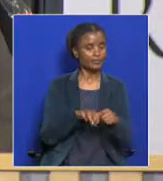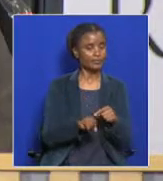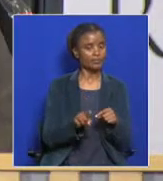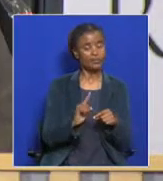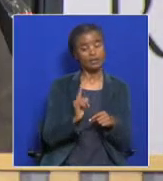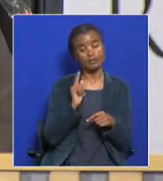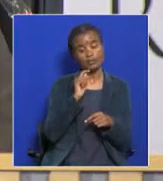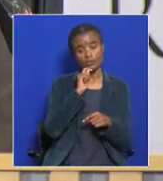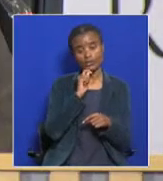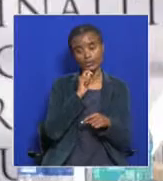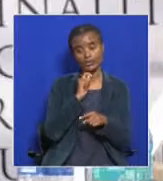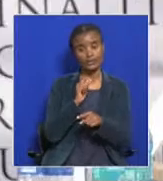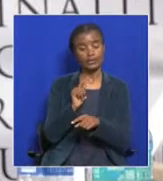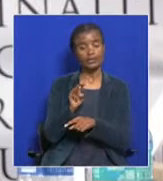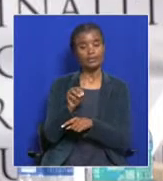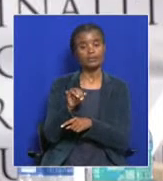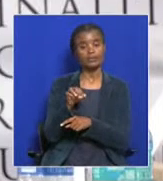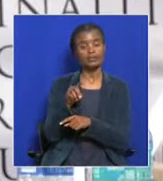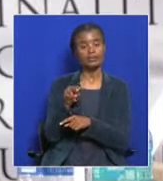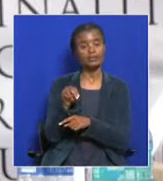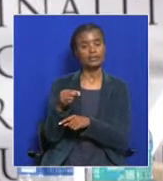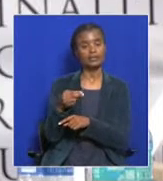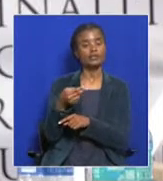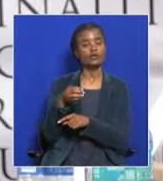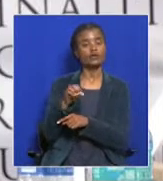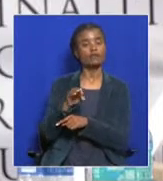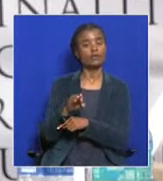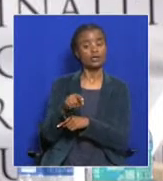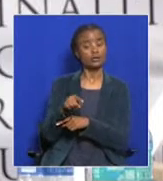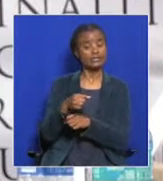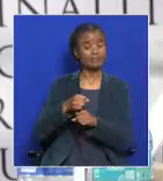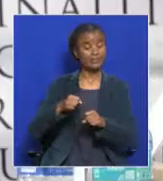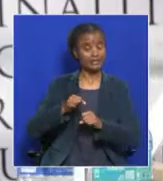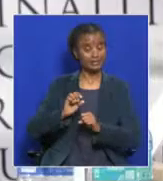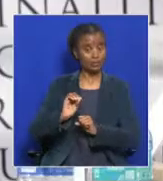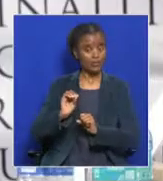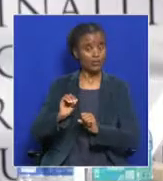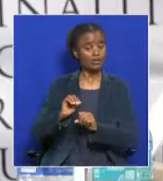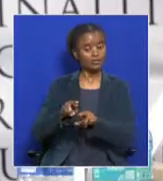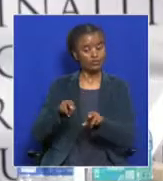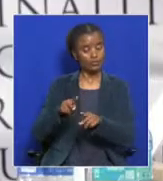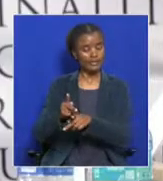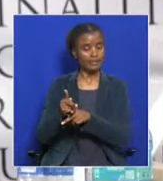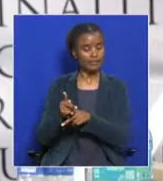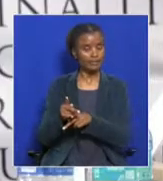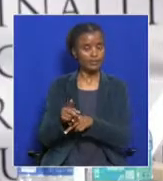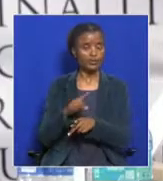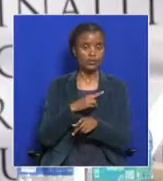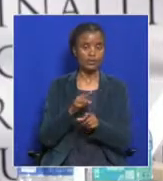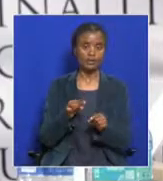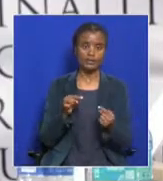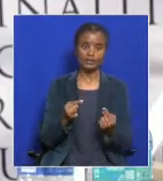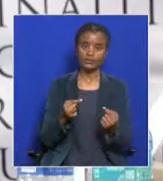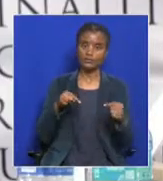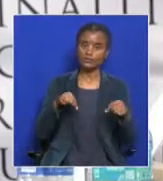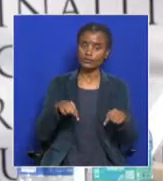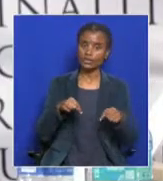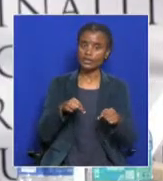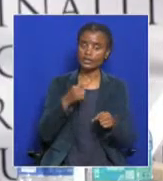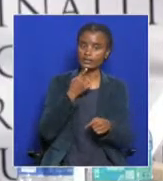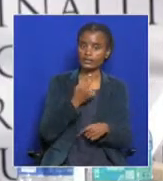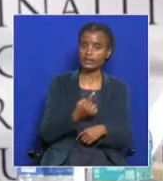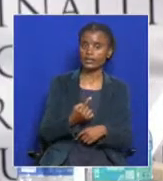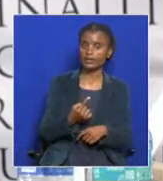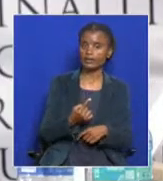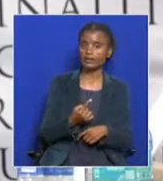Wharf. So you can't even, wisdom of hindsight or otherwise, you can't sit here today and say there was no